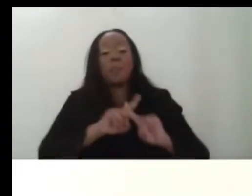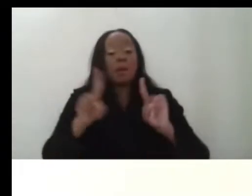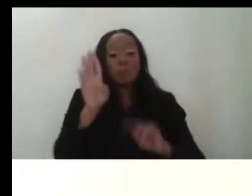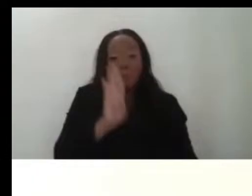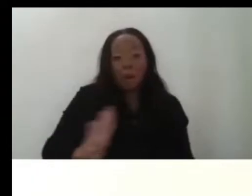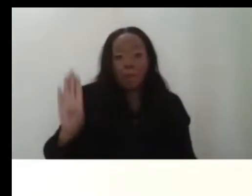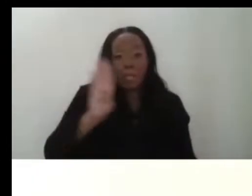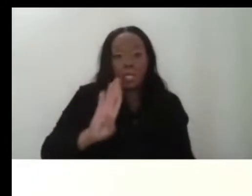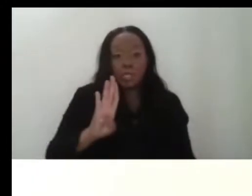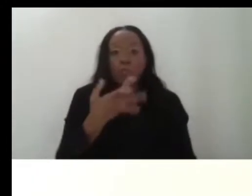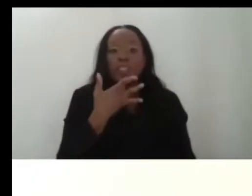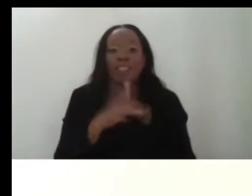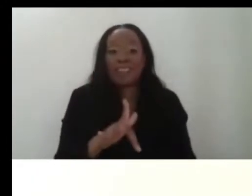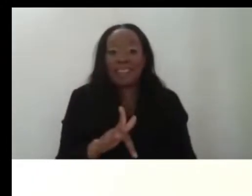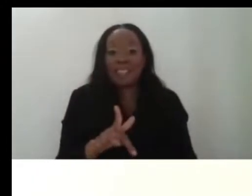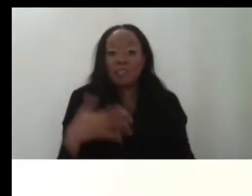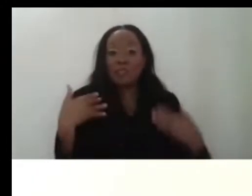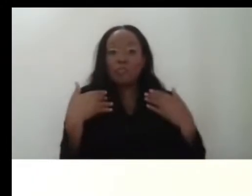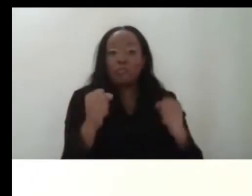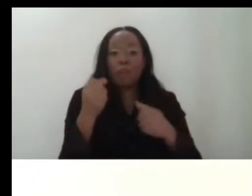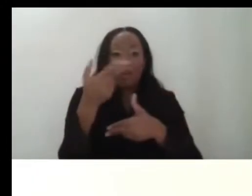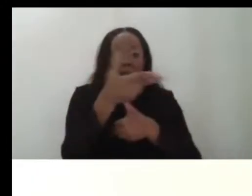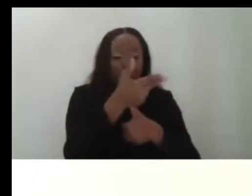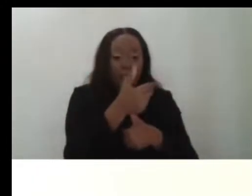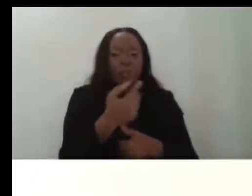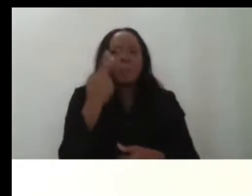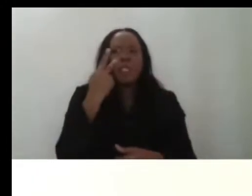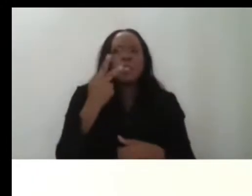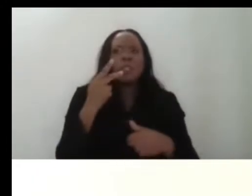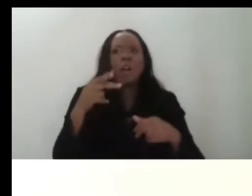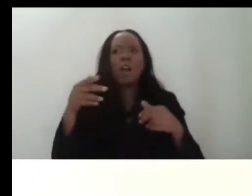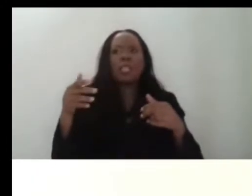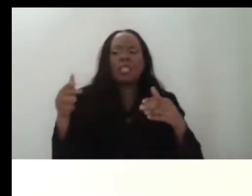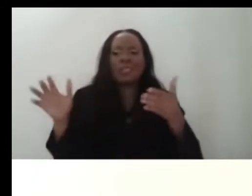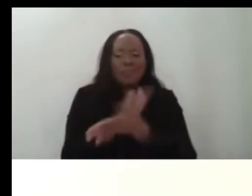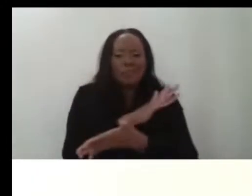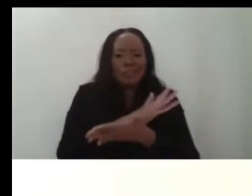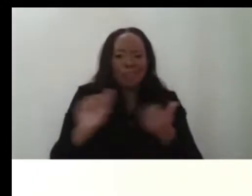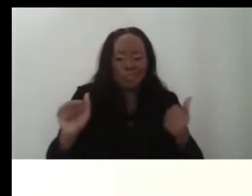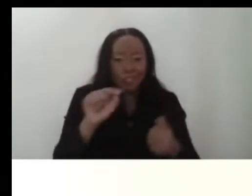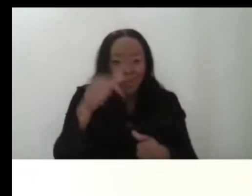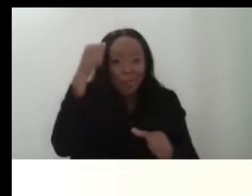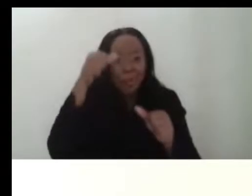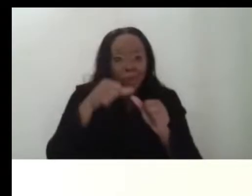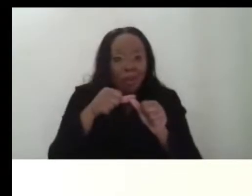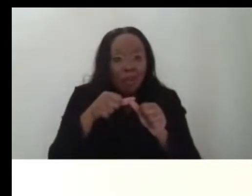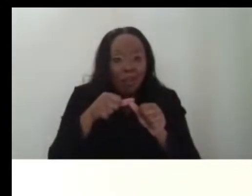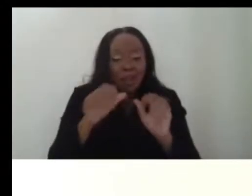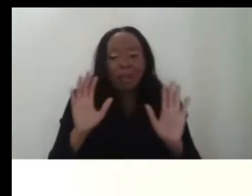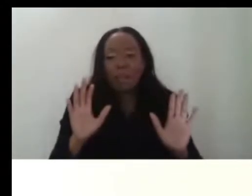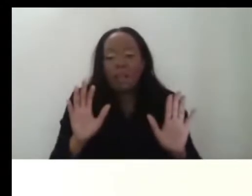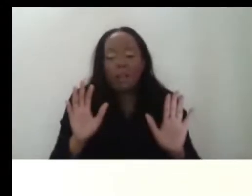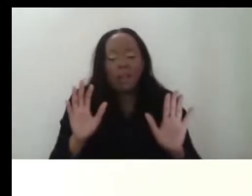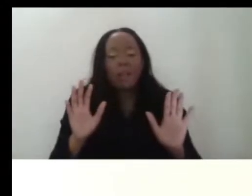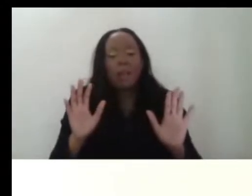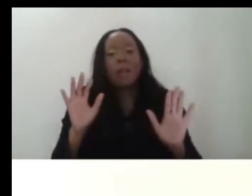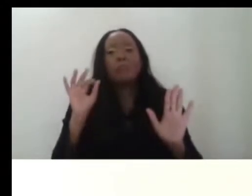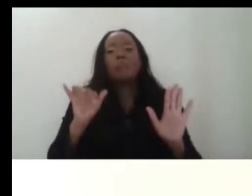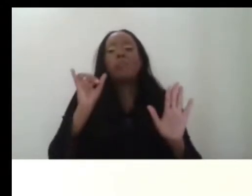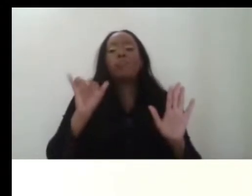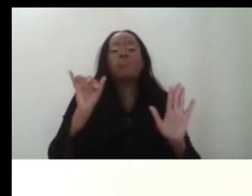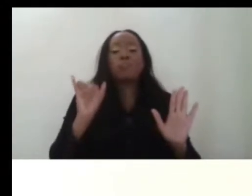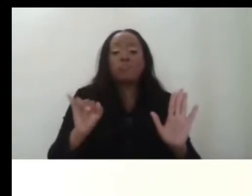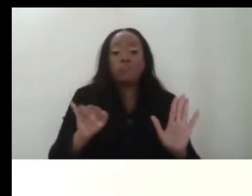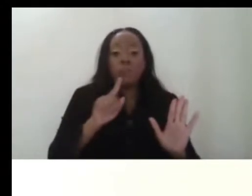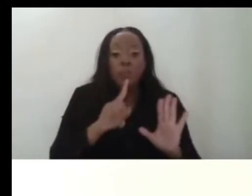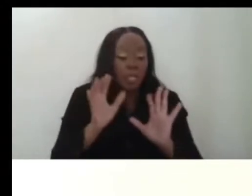very powerful hurricane. And we saw the impacts that we had here on the ground. And those of you who can remember, who were here and remember, it's really